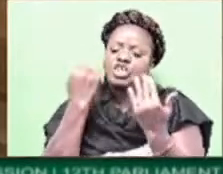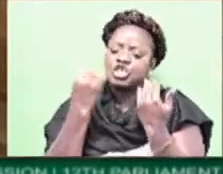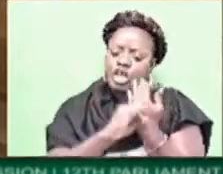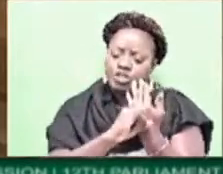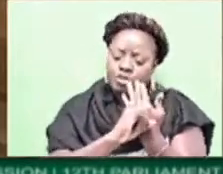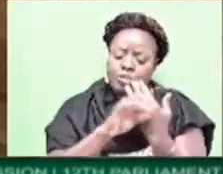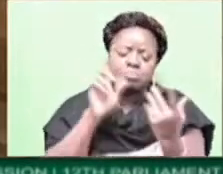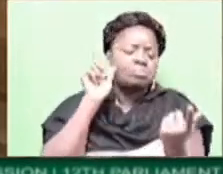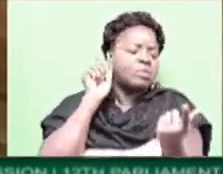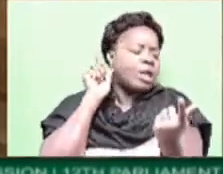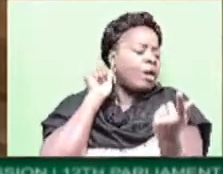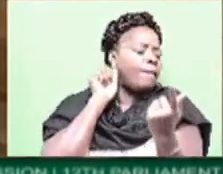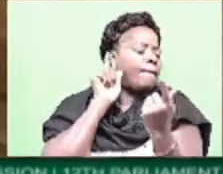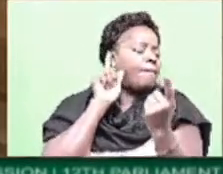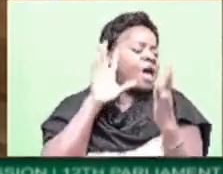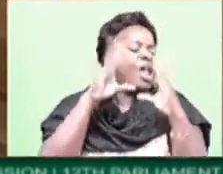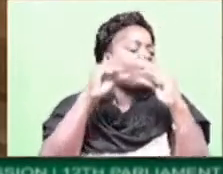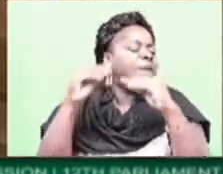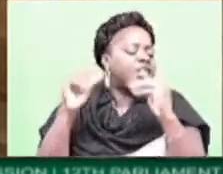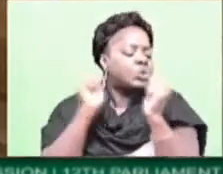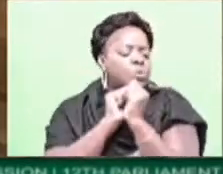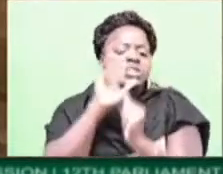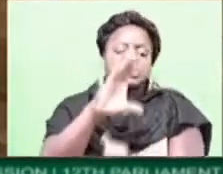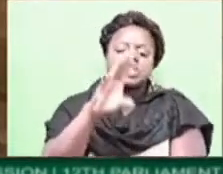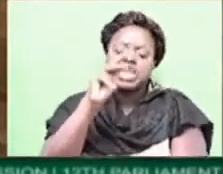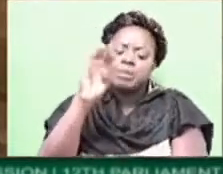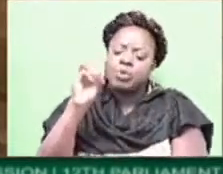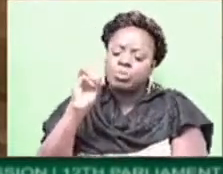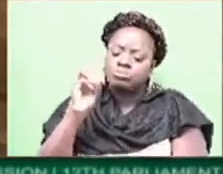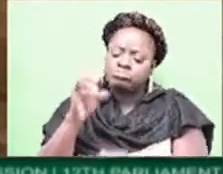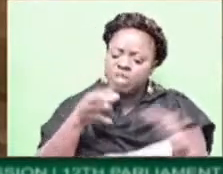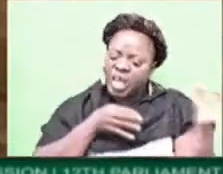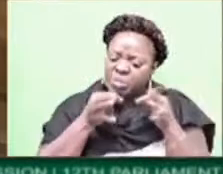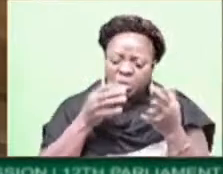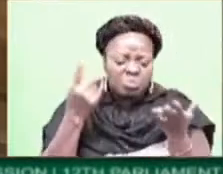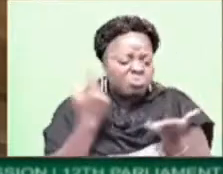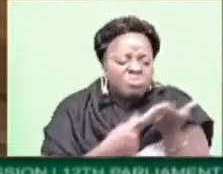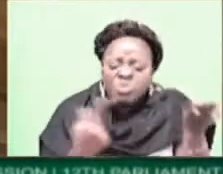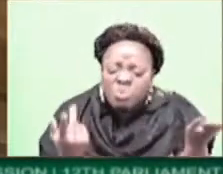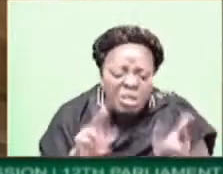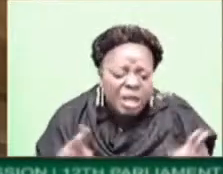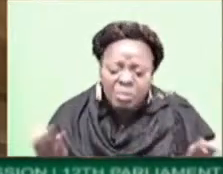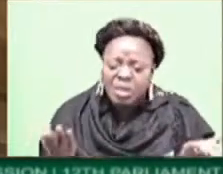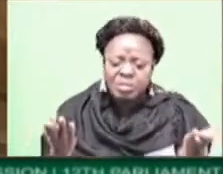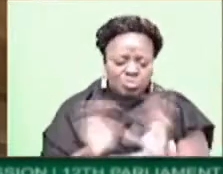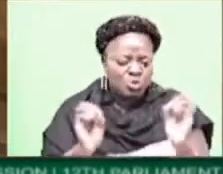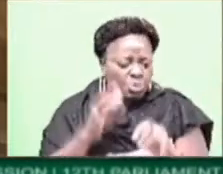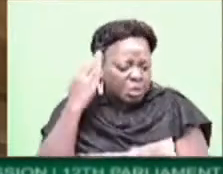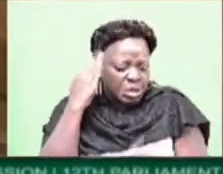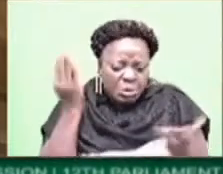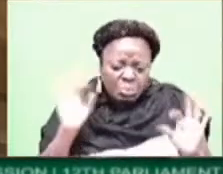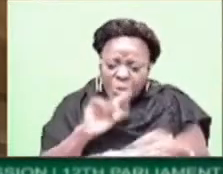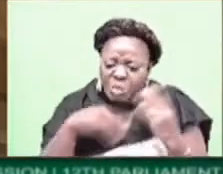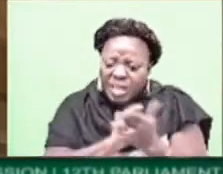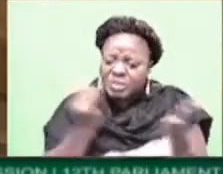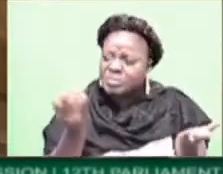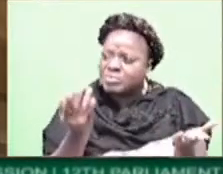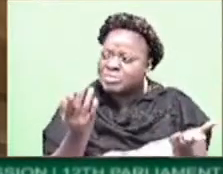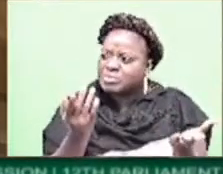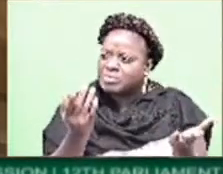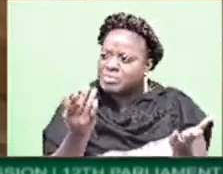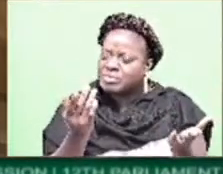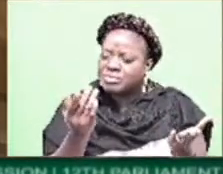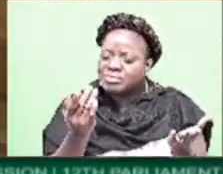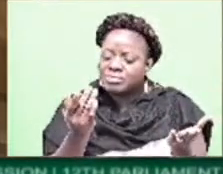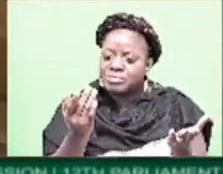officer then. And what is going on here? Nobody knew at the time.